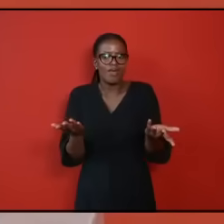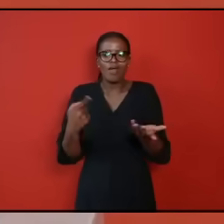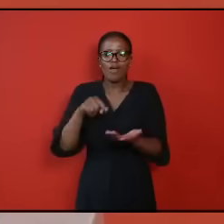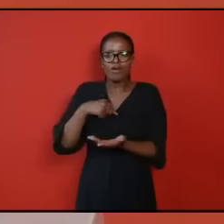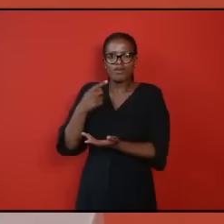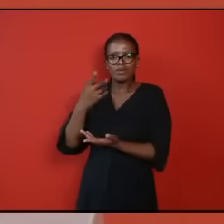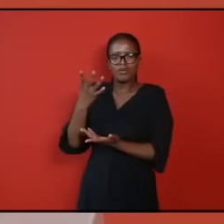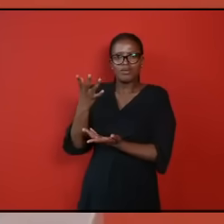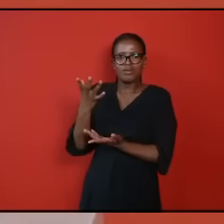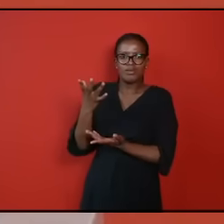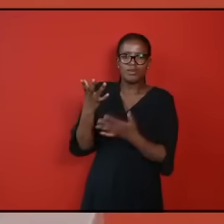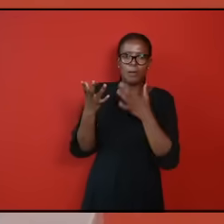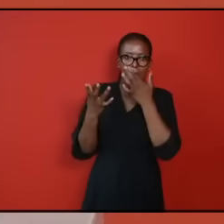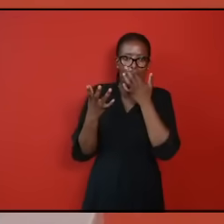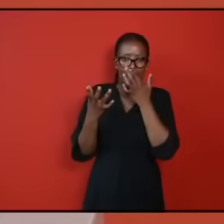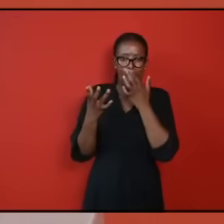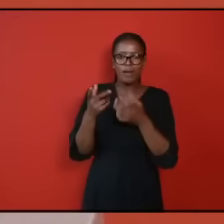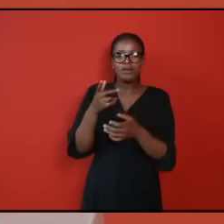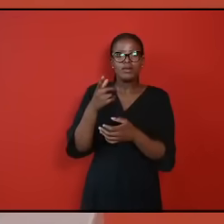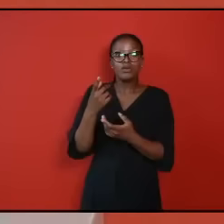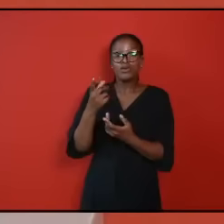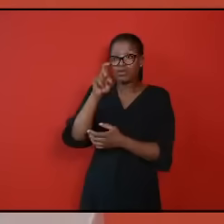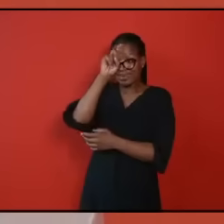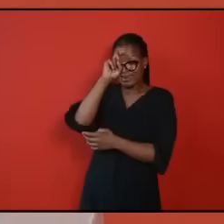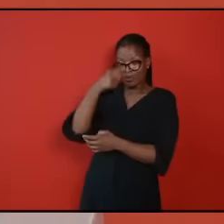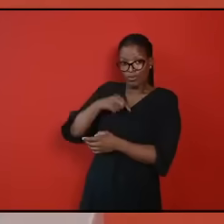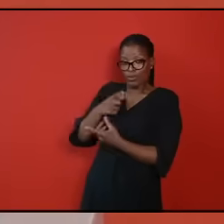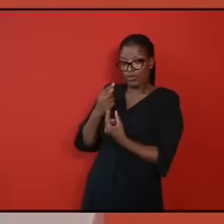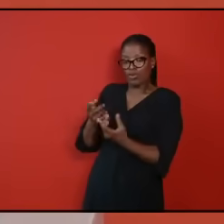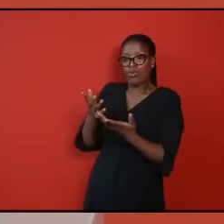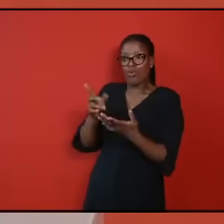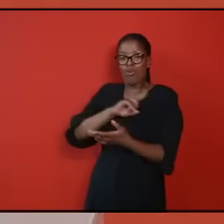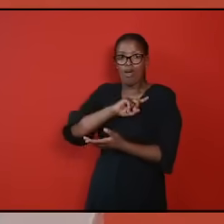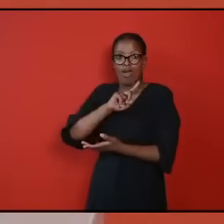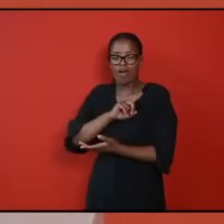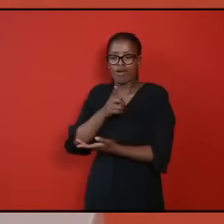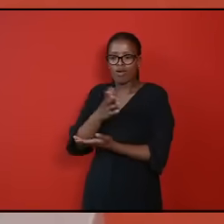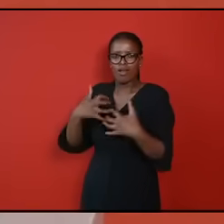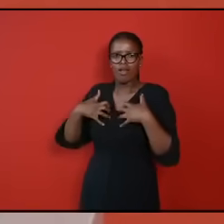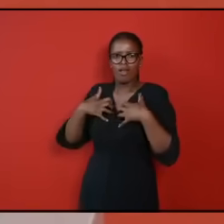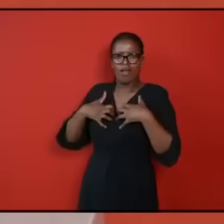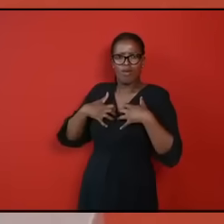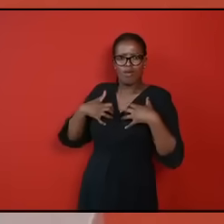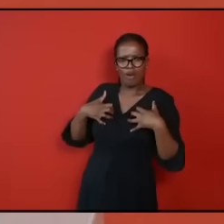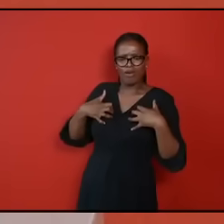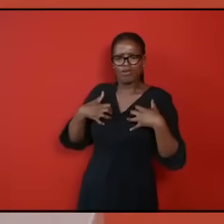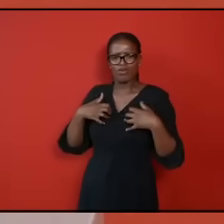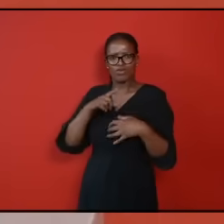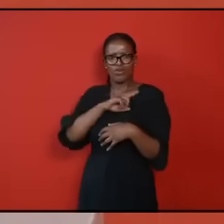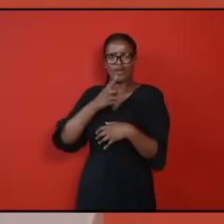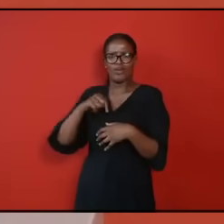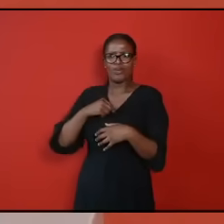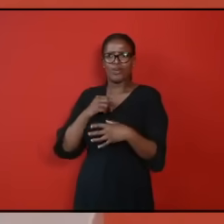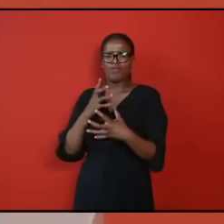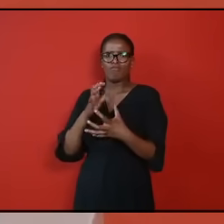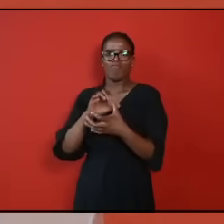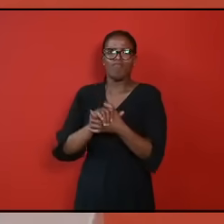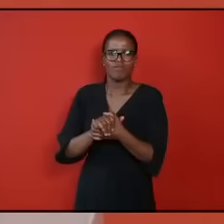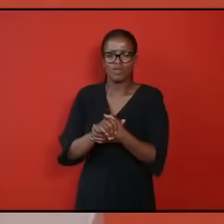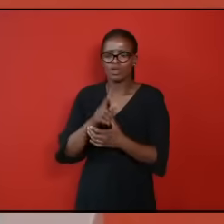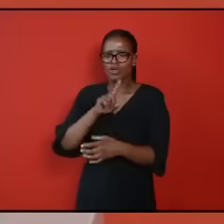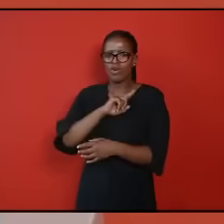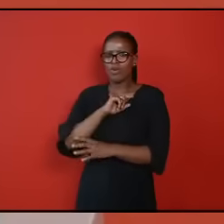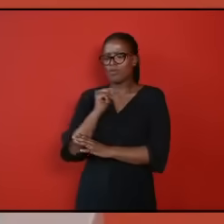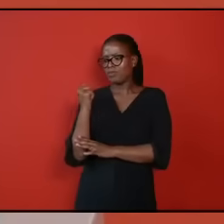told Clicks to do, because they were worried we were coming to them. Just yesterday, I